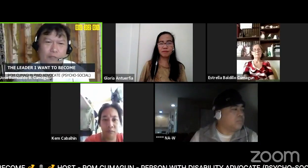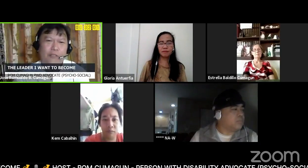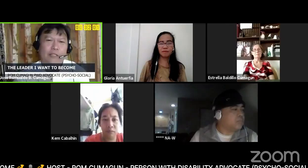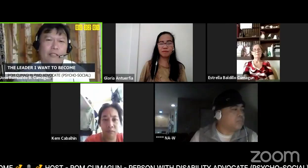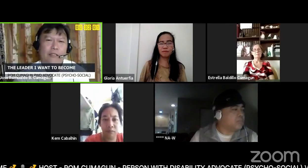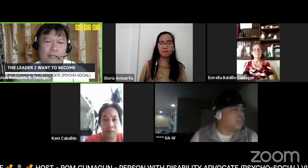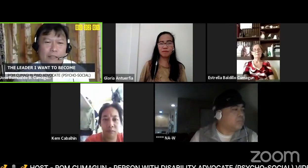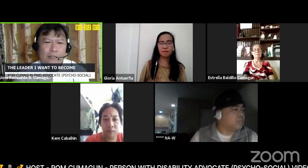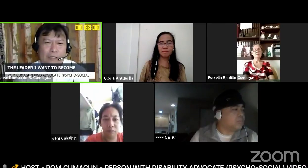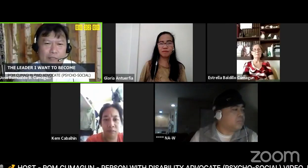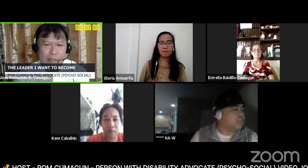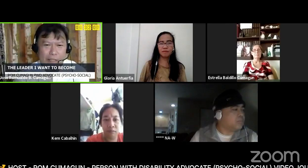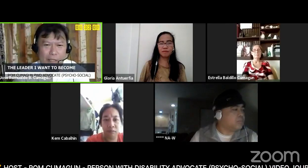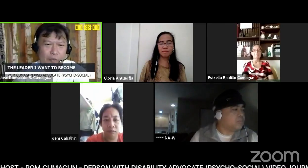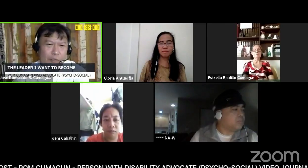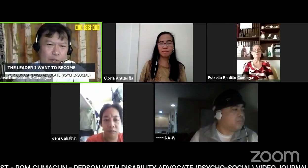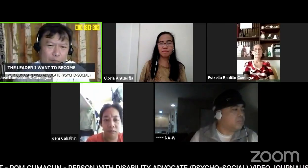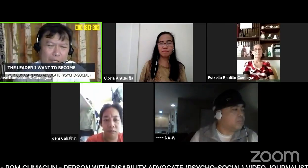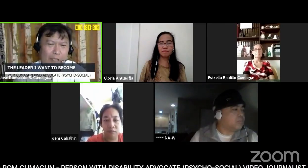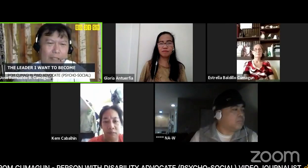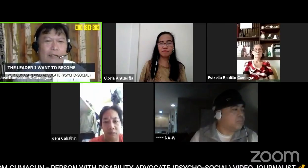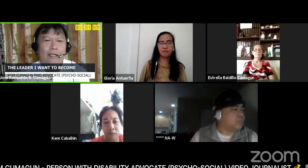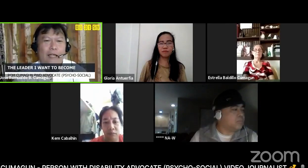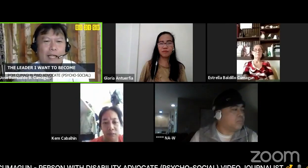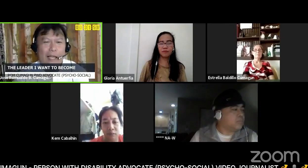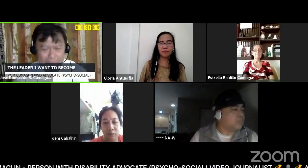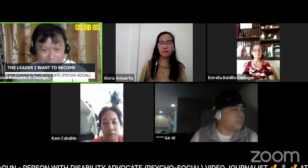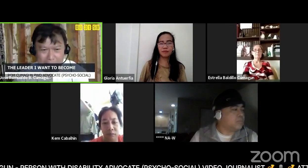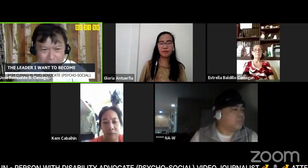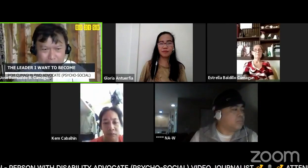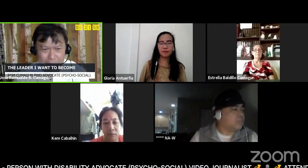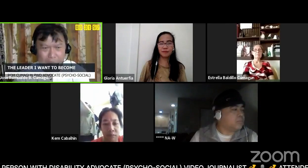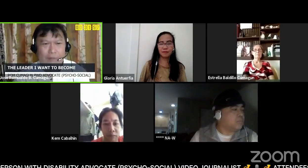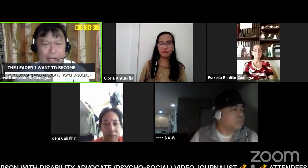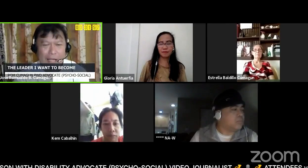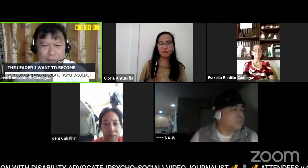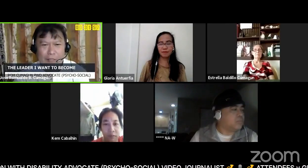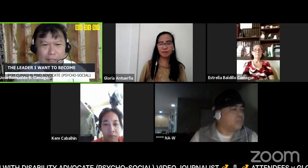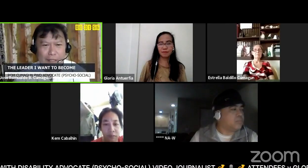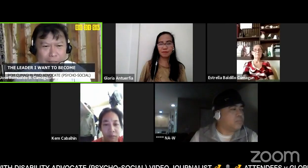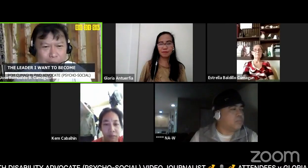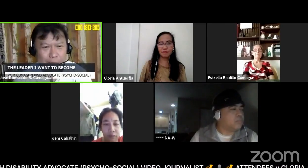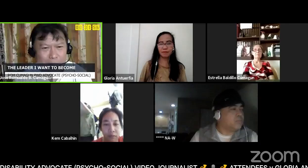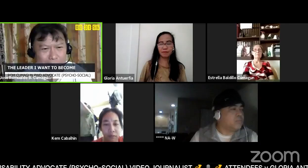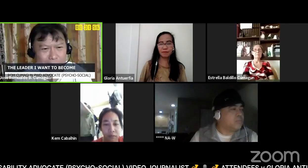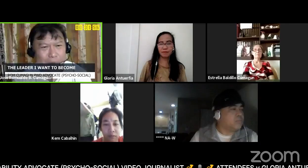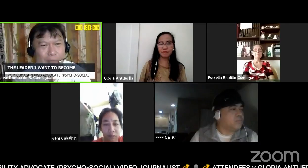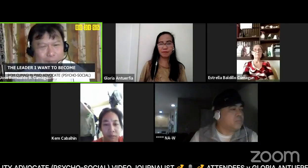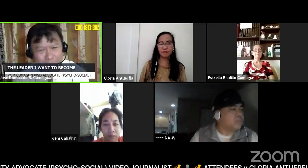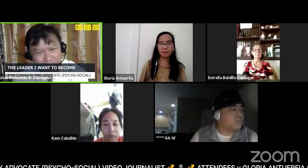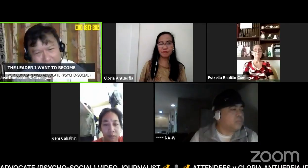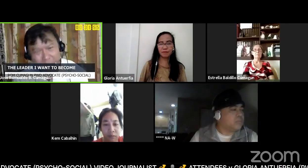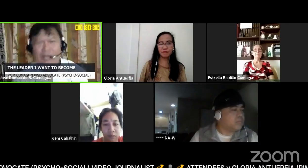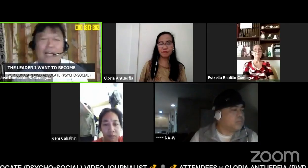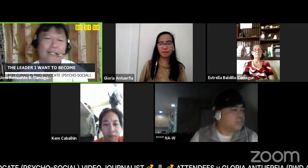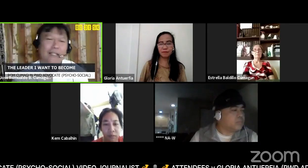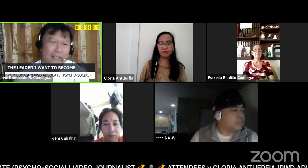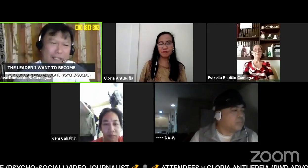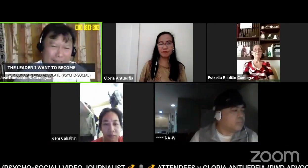2013, 2014, I said I will resume my active life in